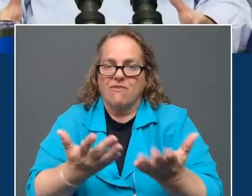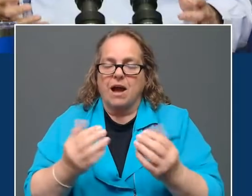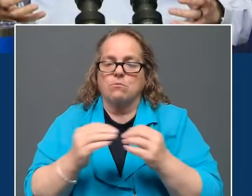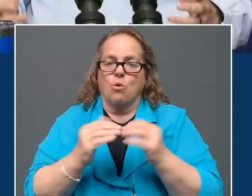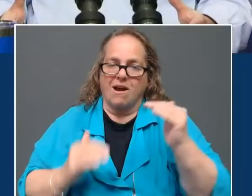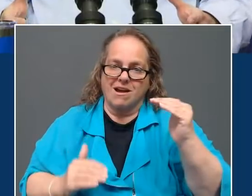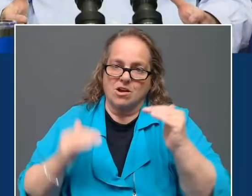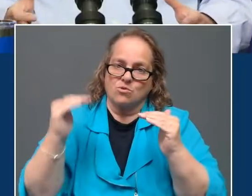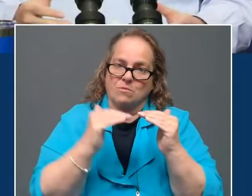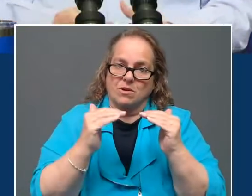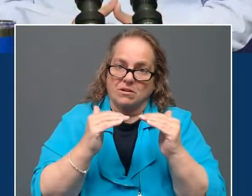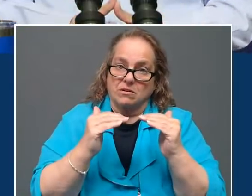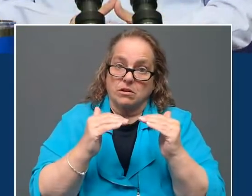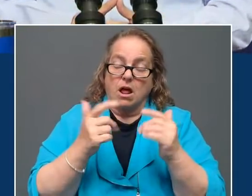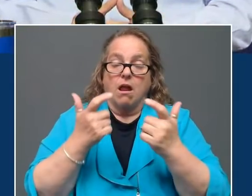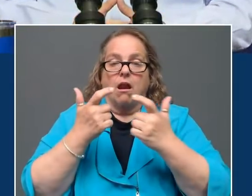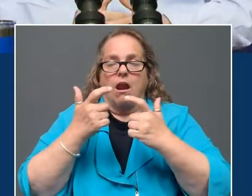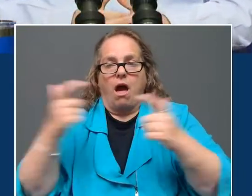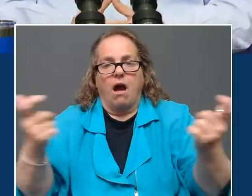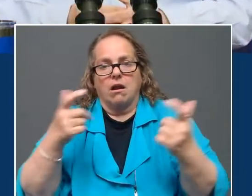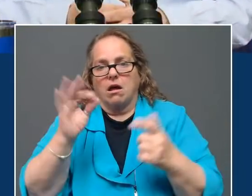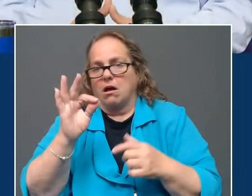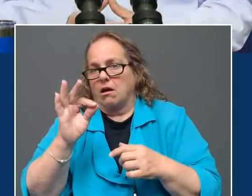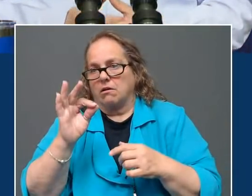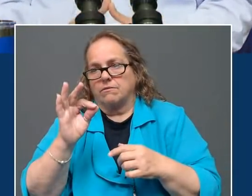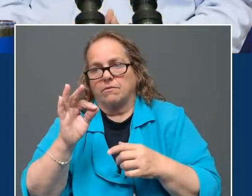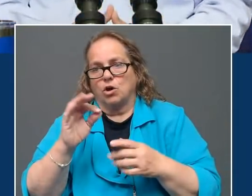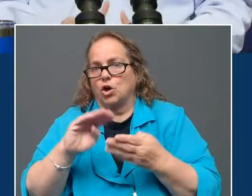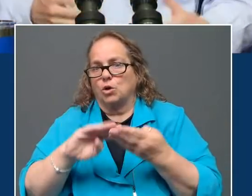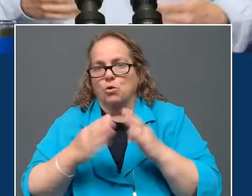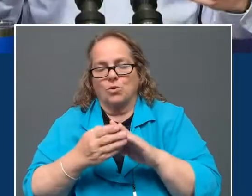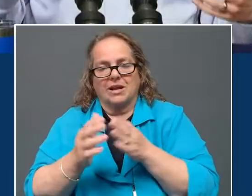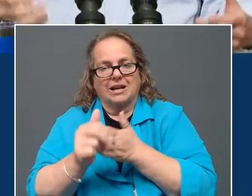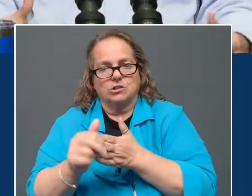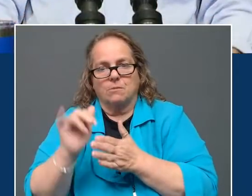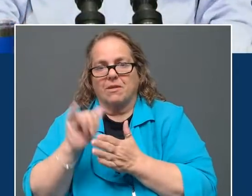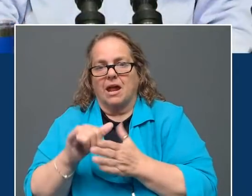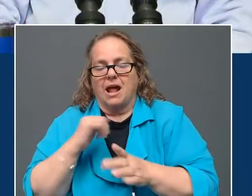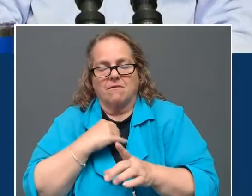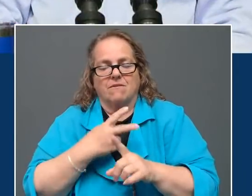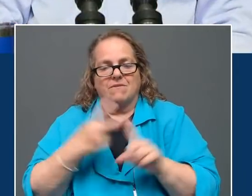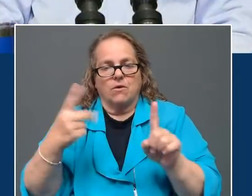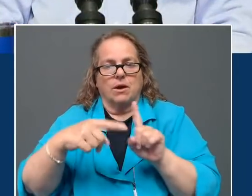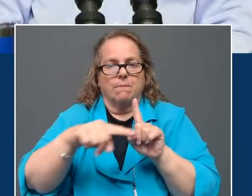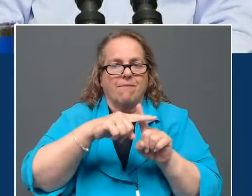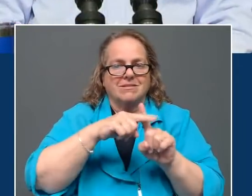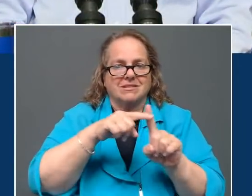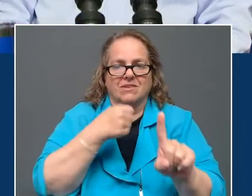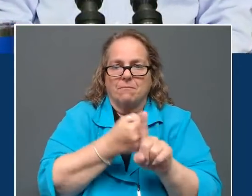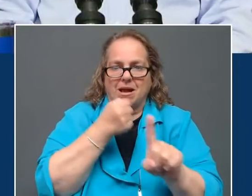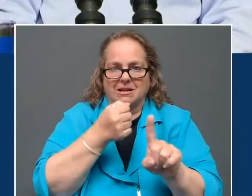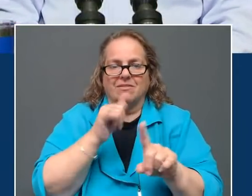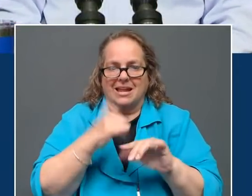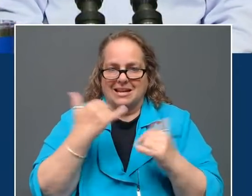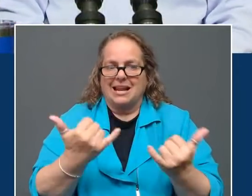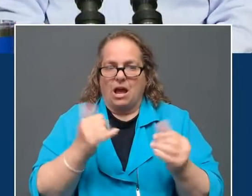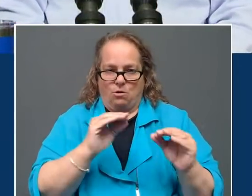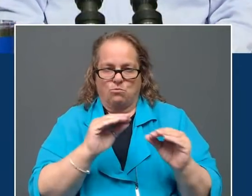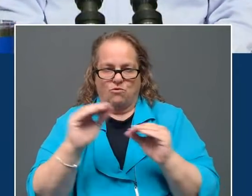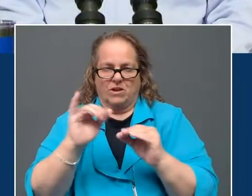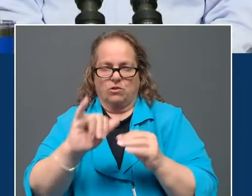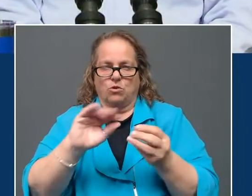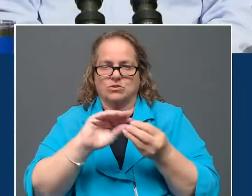of community leadership that is having an incredibly positive impact, that is moving those numbers in the right direction, and we are